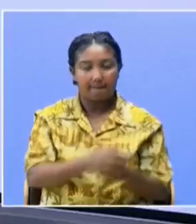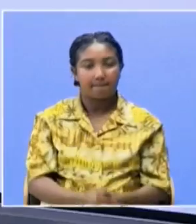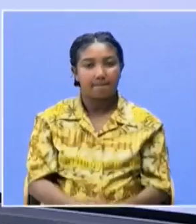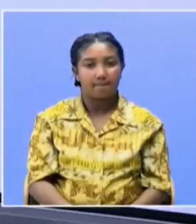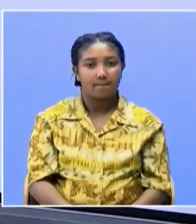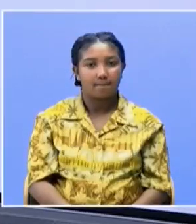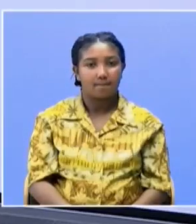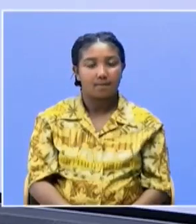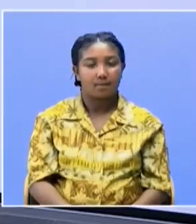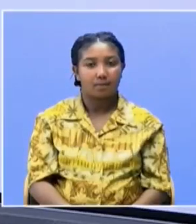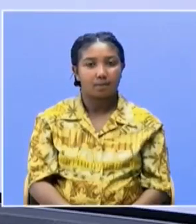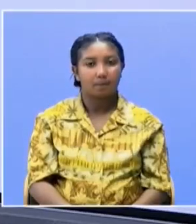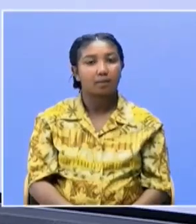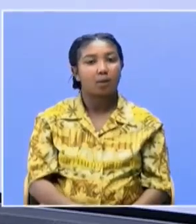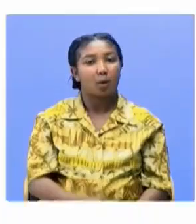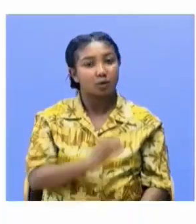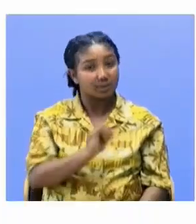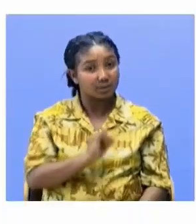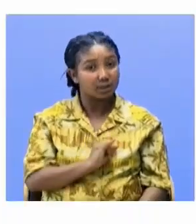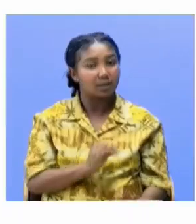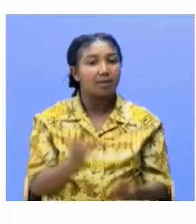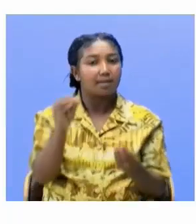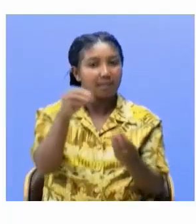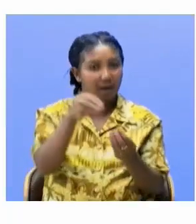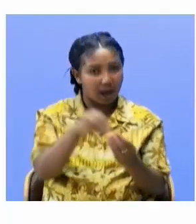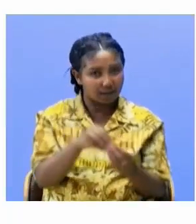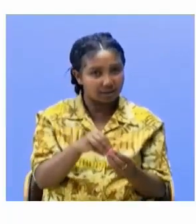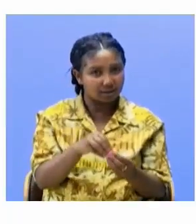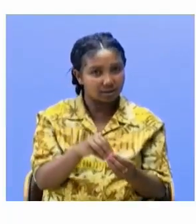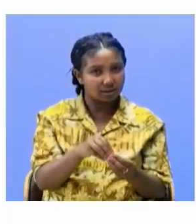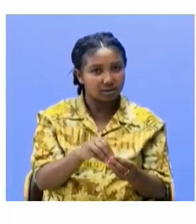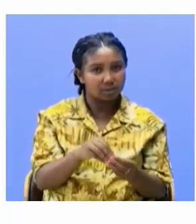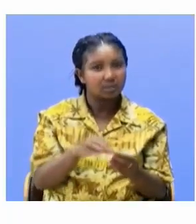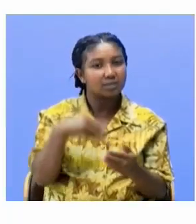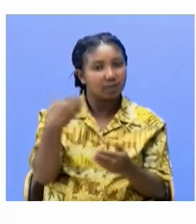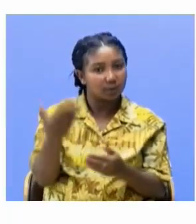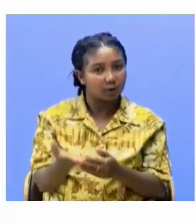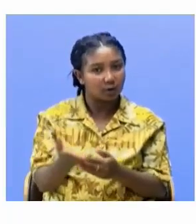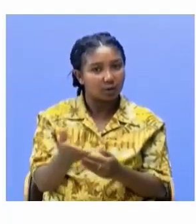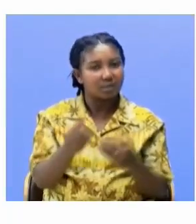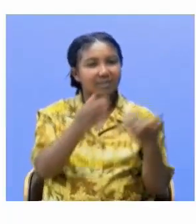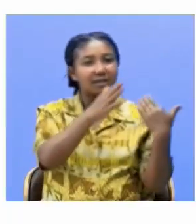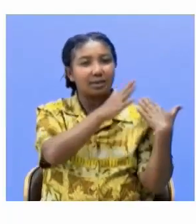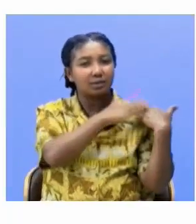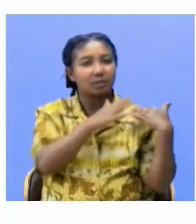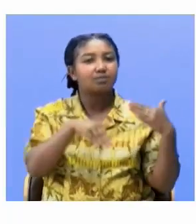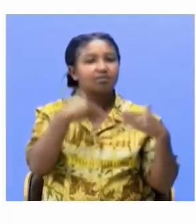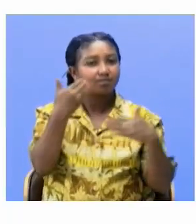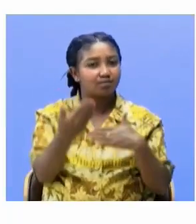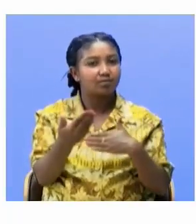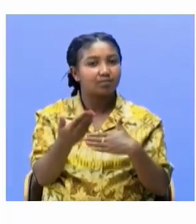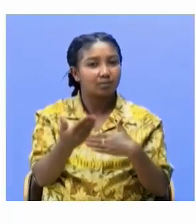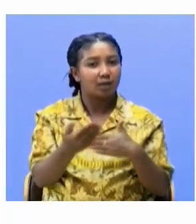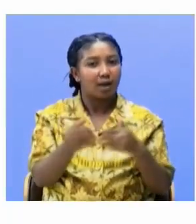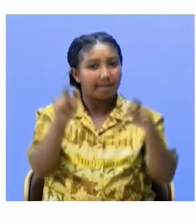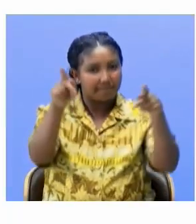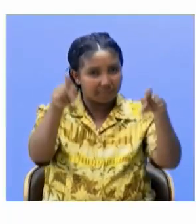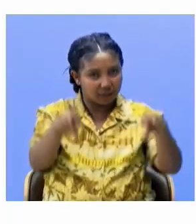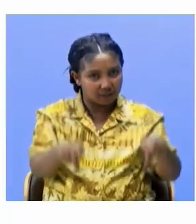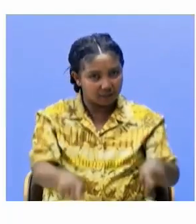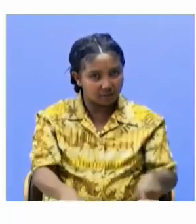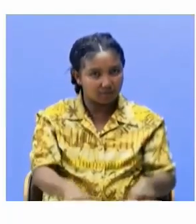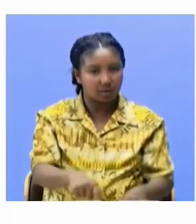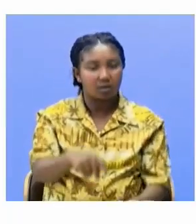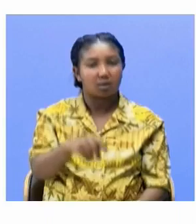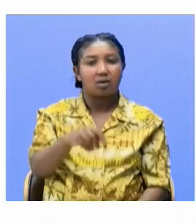Yeah? Plus, then what do we have after the subject in both of them? Present